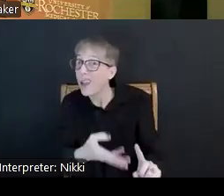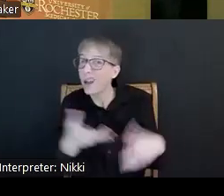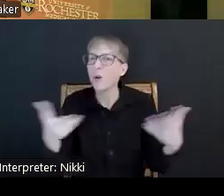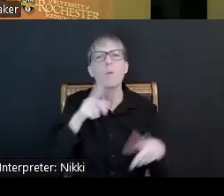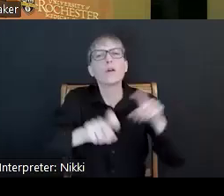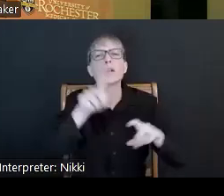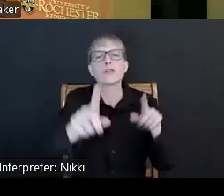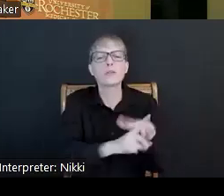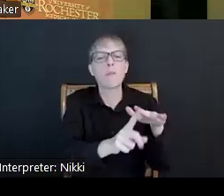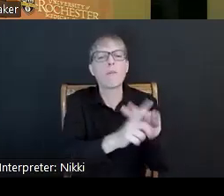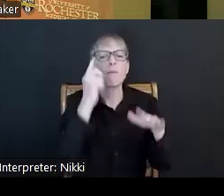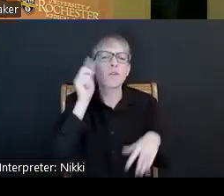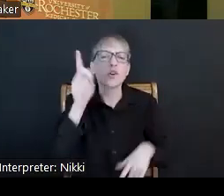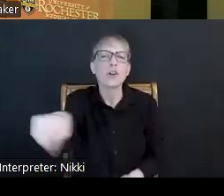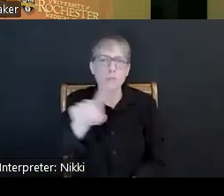go.